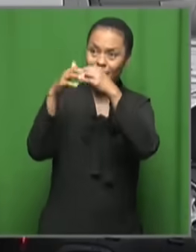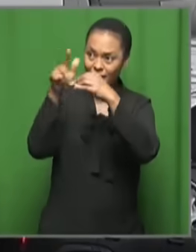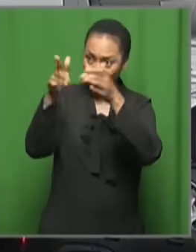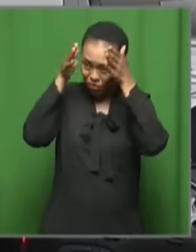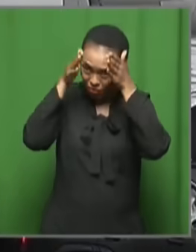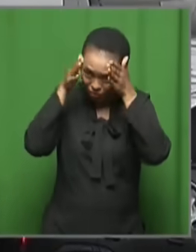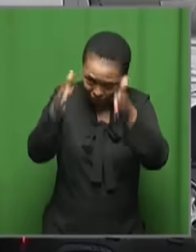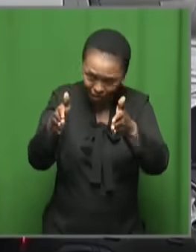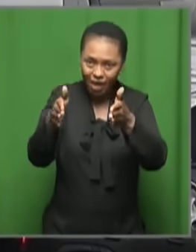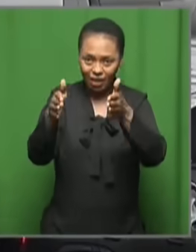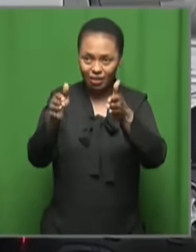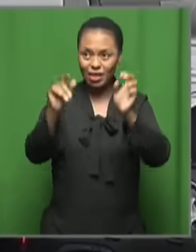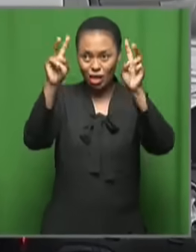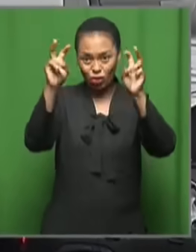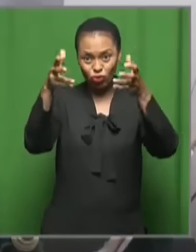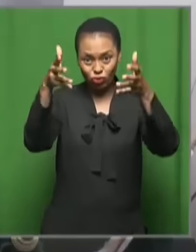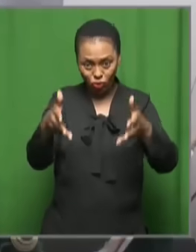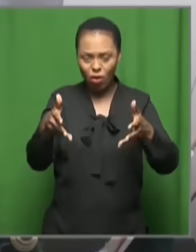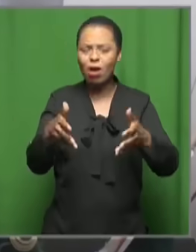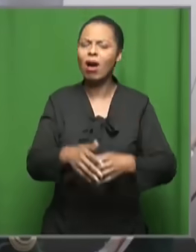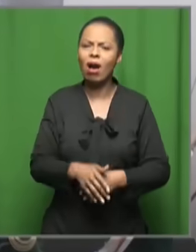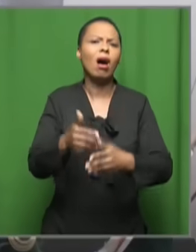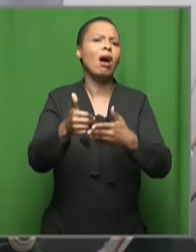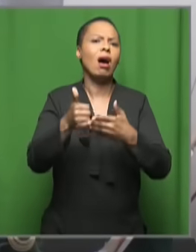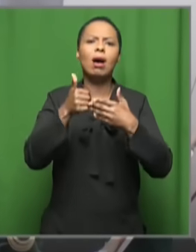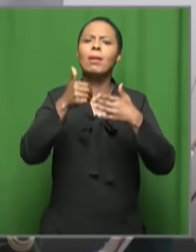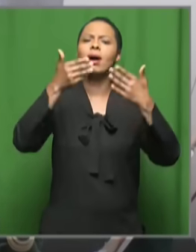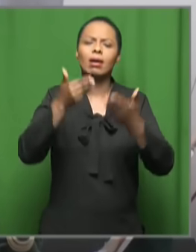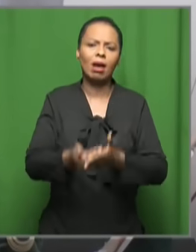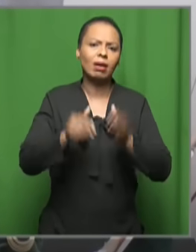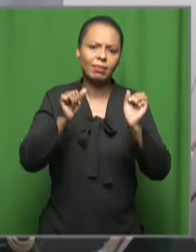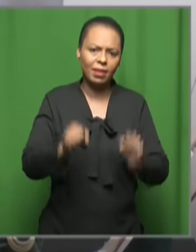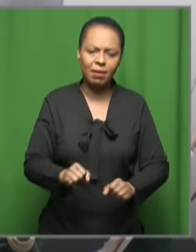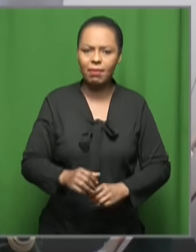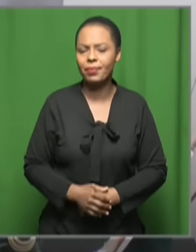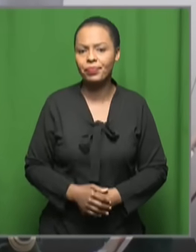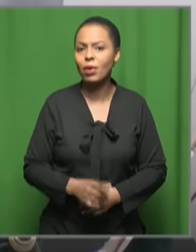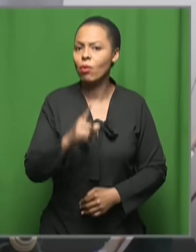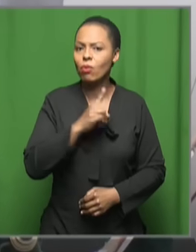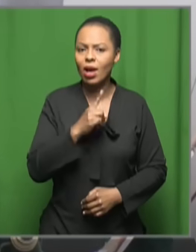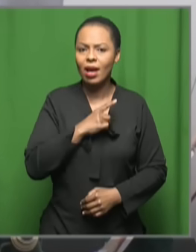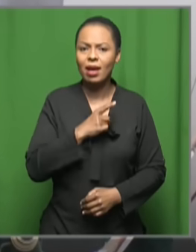at these kinds of scores, it helps. And it helps because capital has become